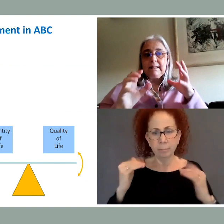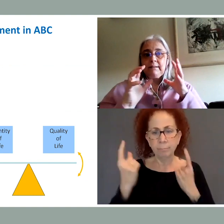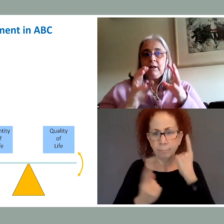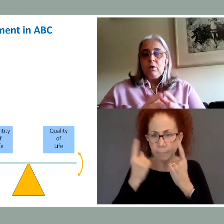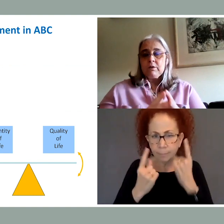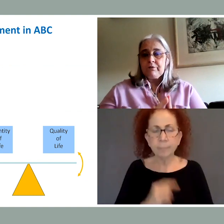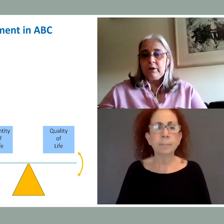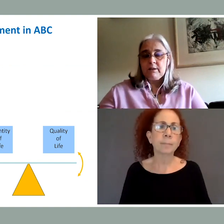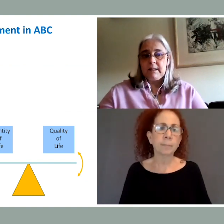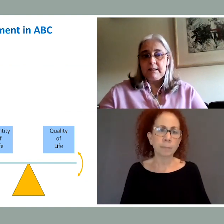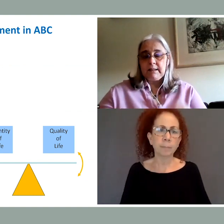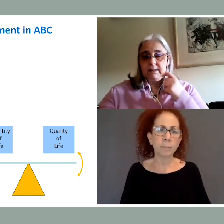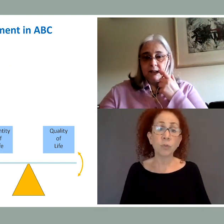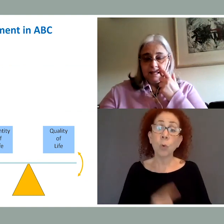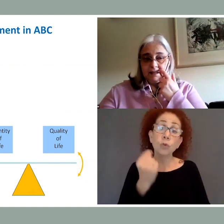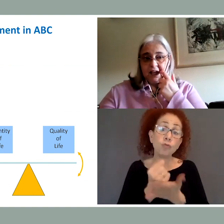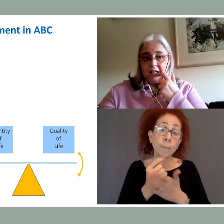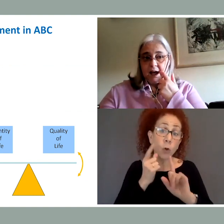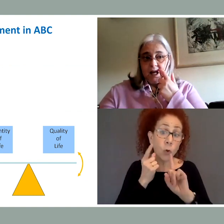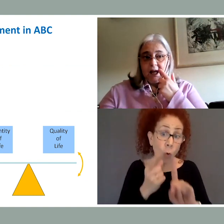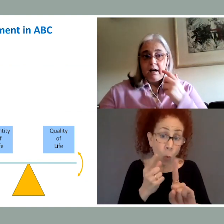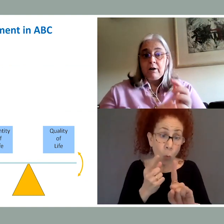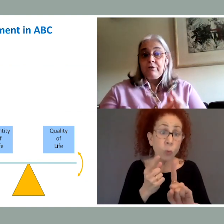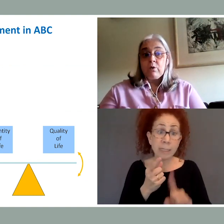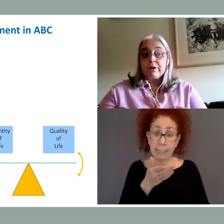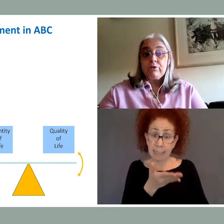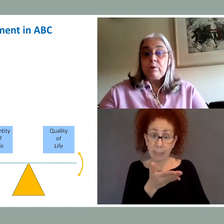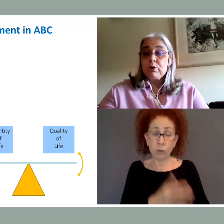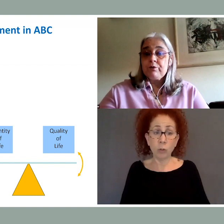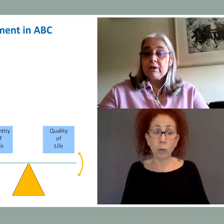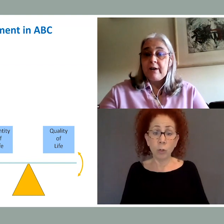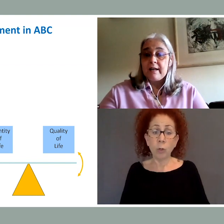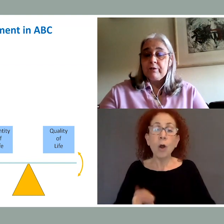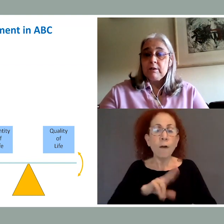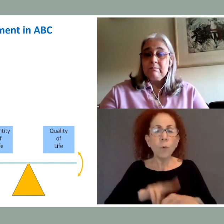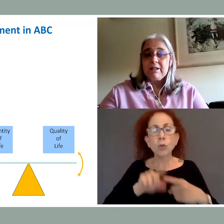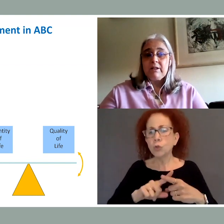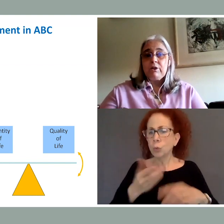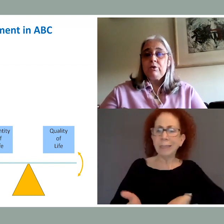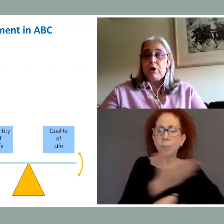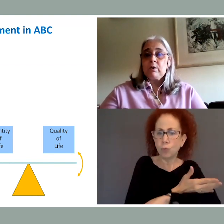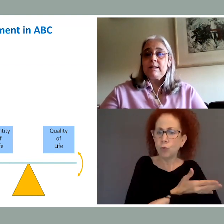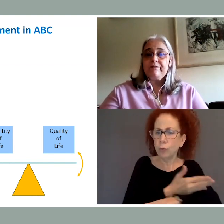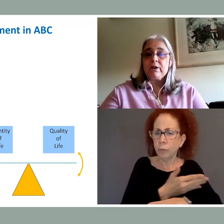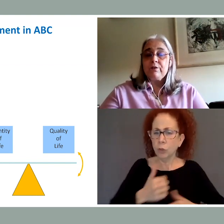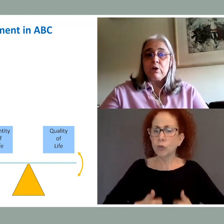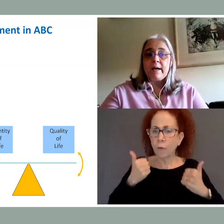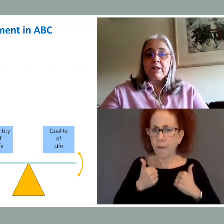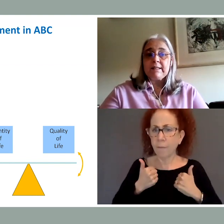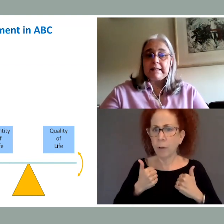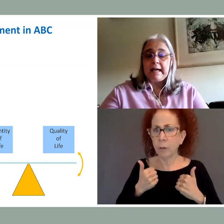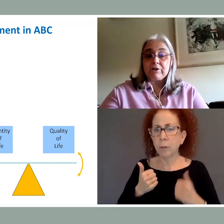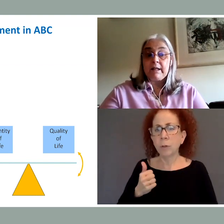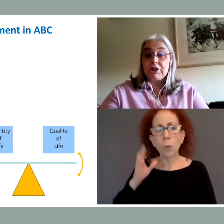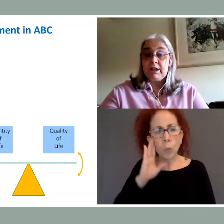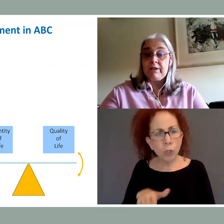So the goals of treatment in this setting are, of course, to improve survival, but you know that very few